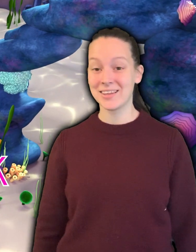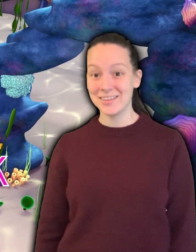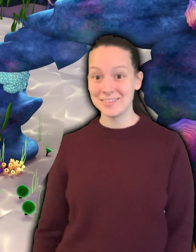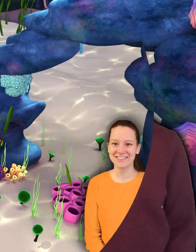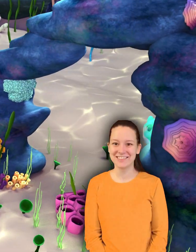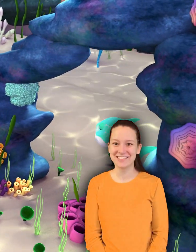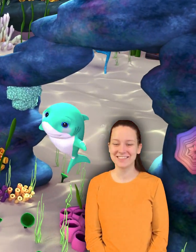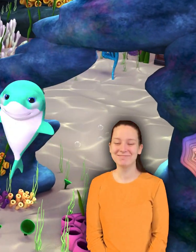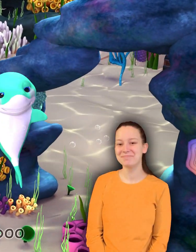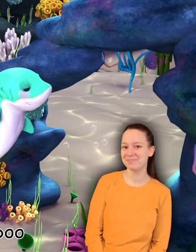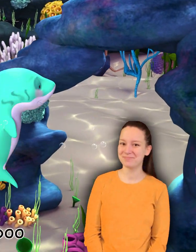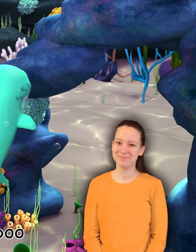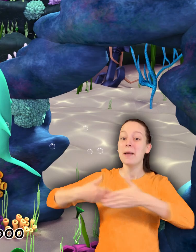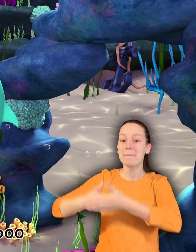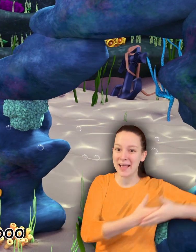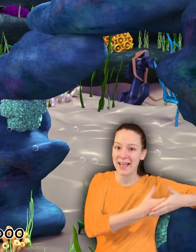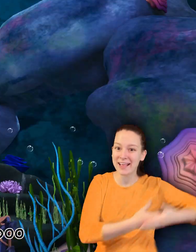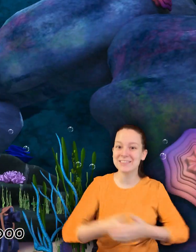babies